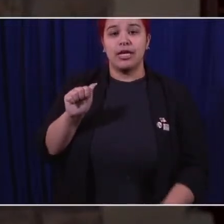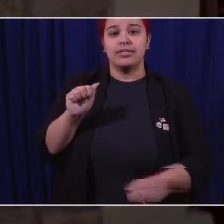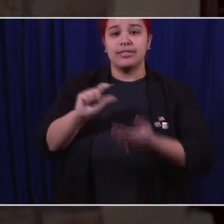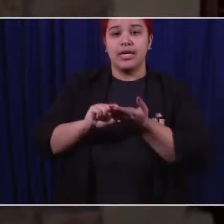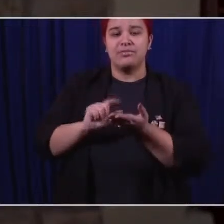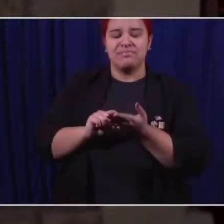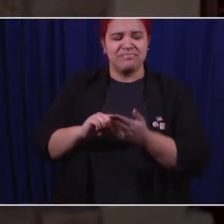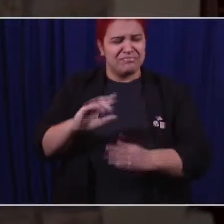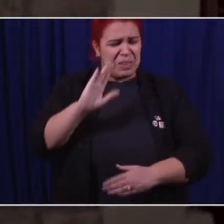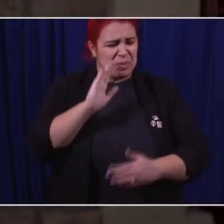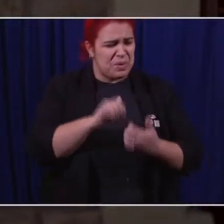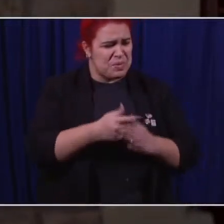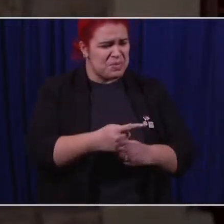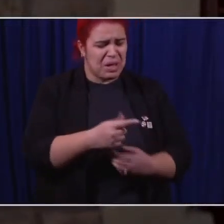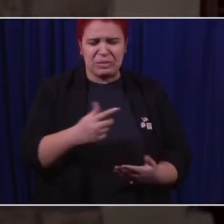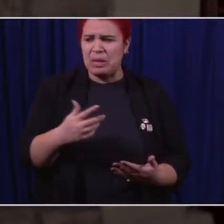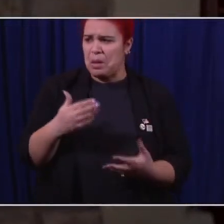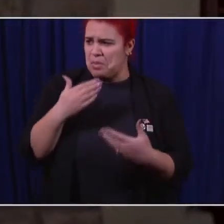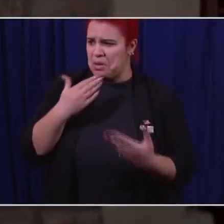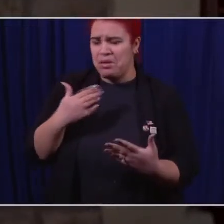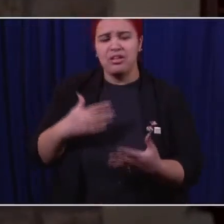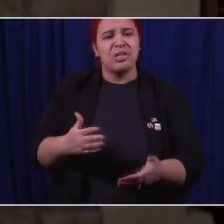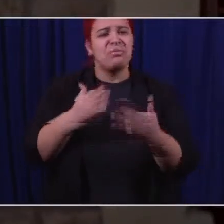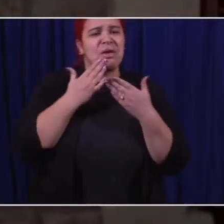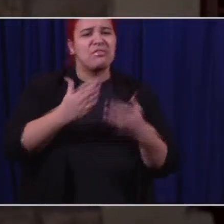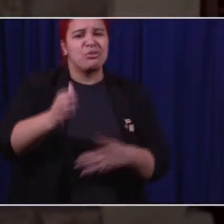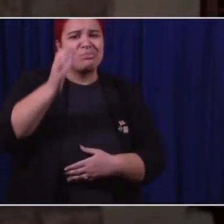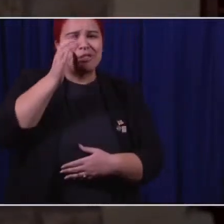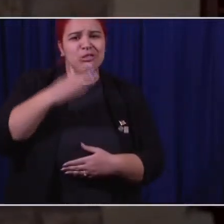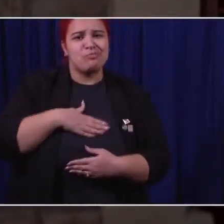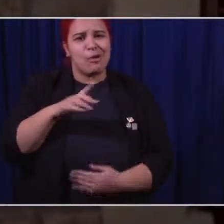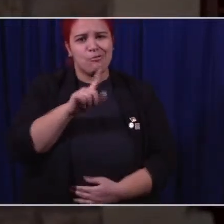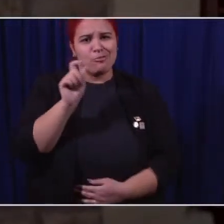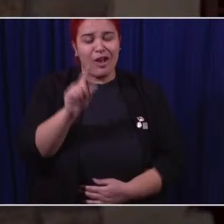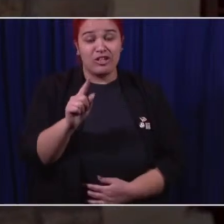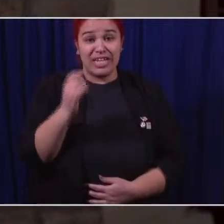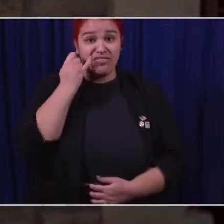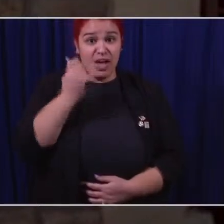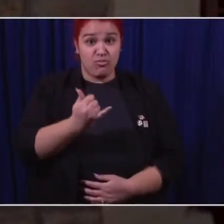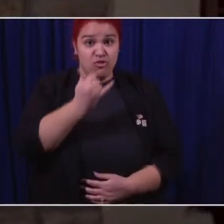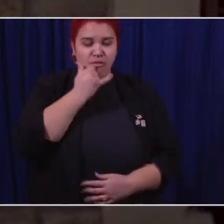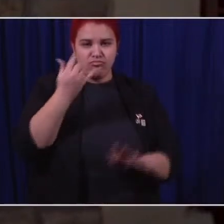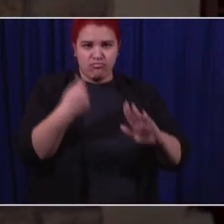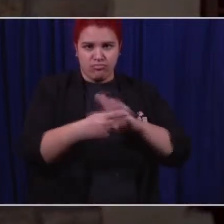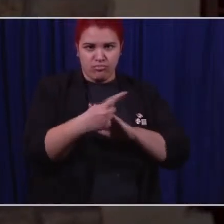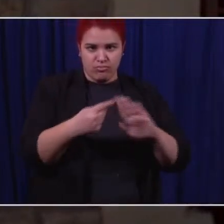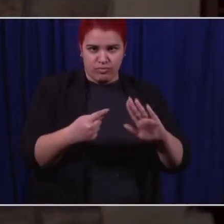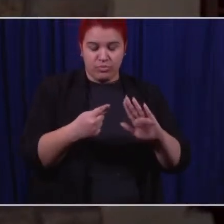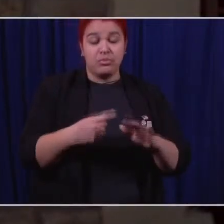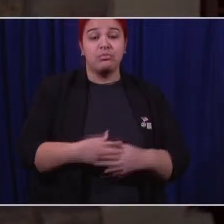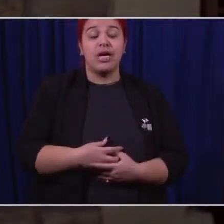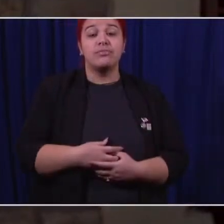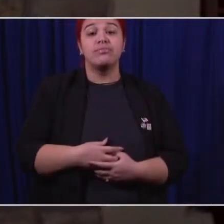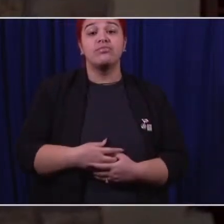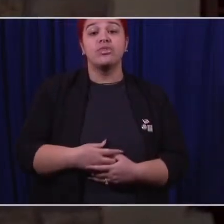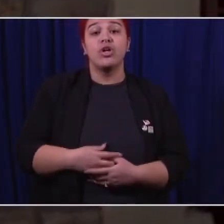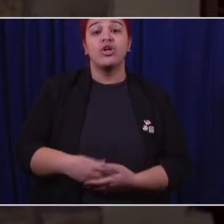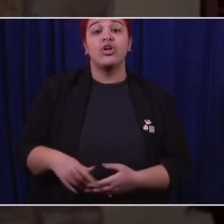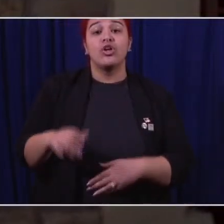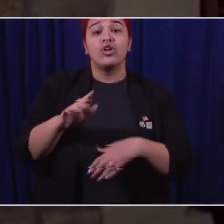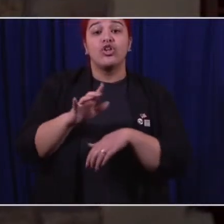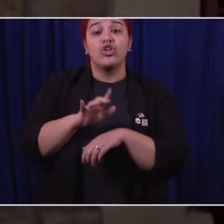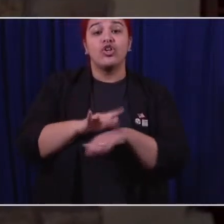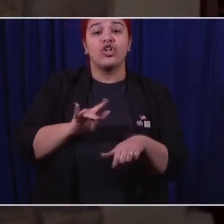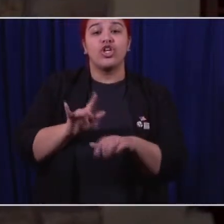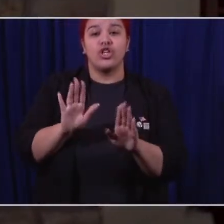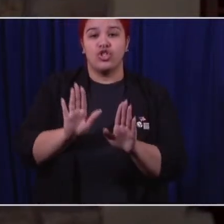Good. Thanks for taking my question. Correct me if I'm wrong, but early childhood education teachers are not part of